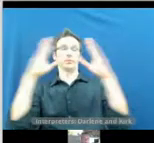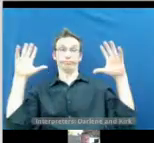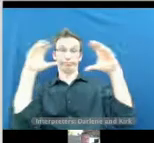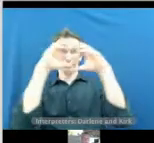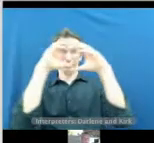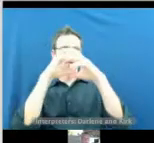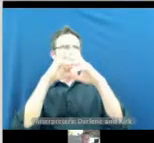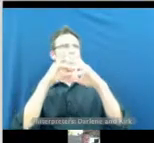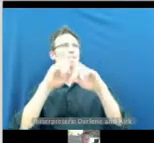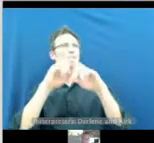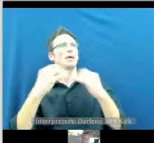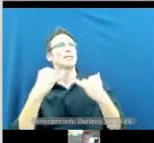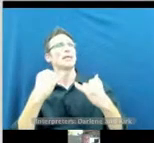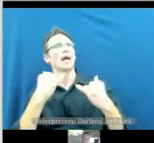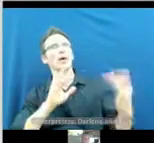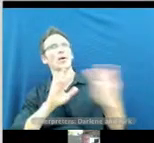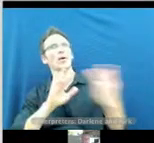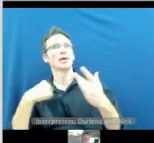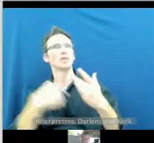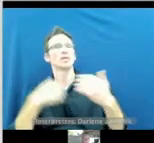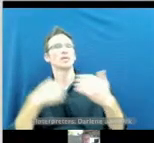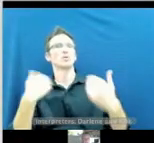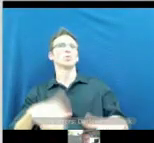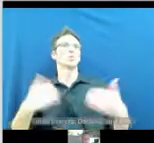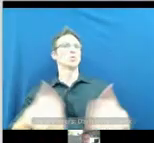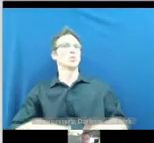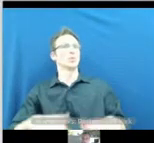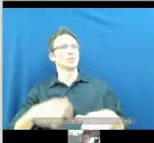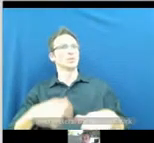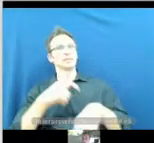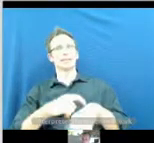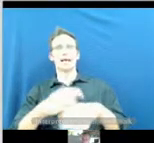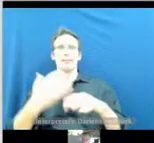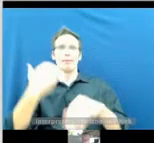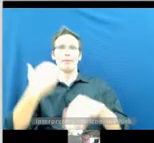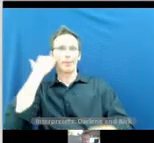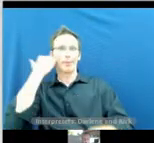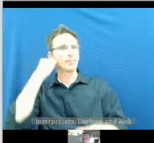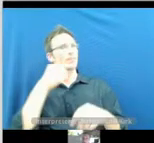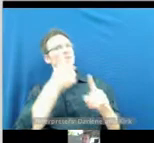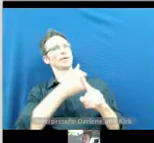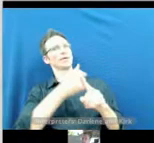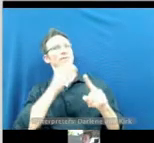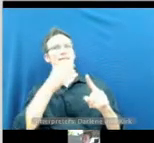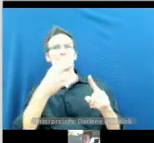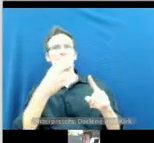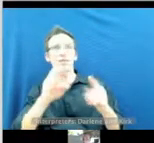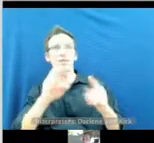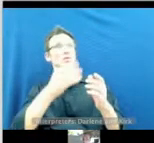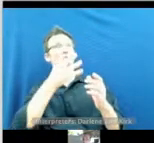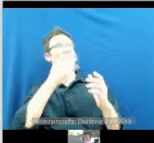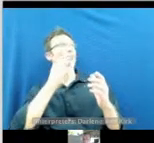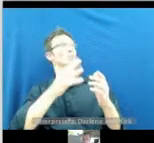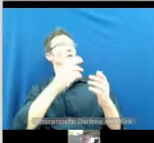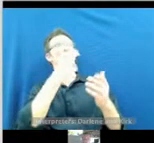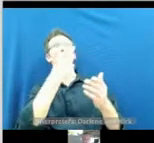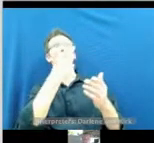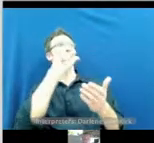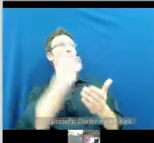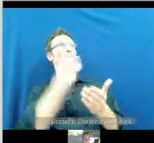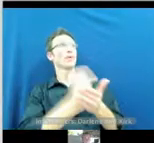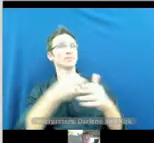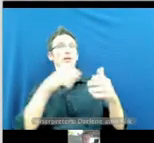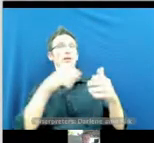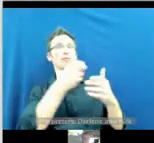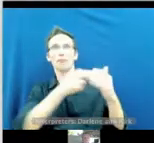the student is already 17 years old. So soon they'll be transitioning out, already struggling with visual